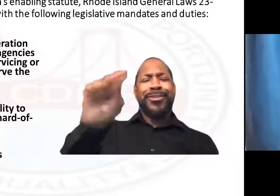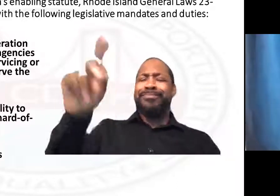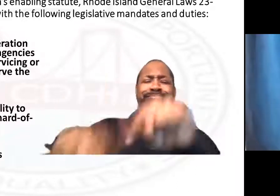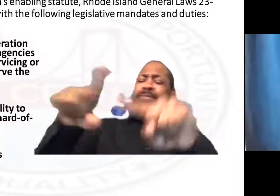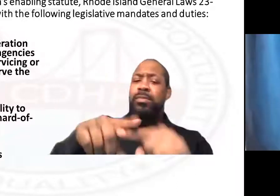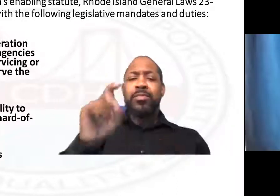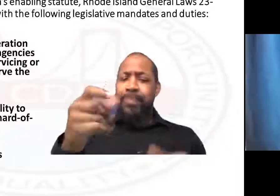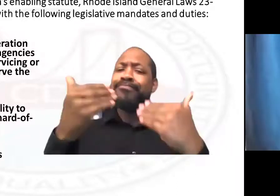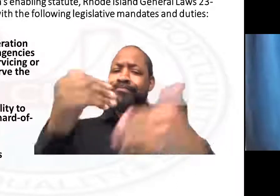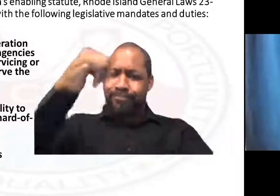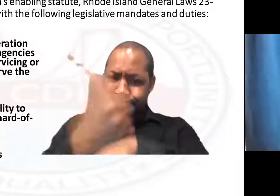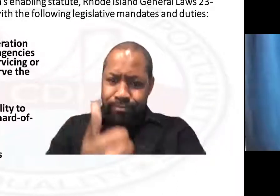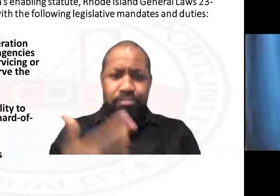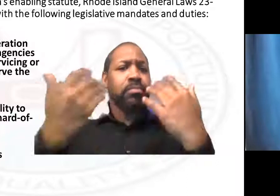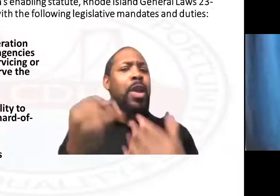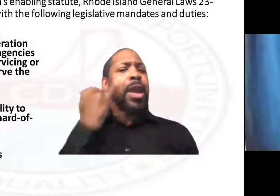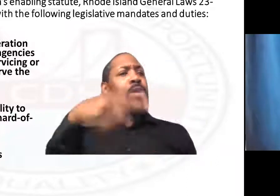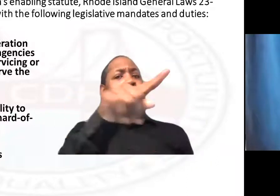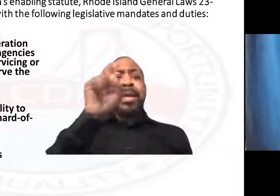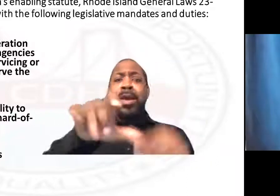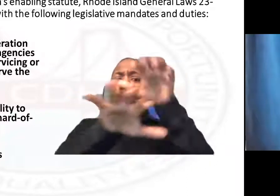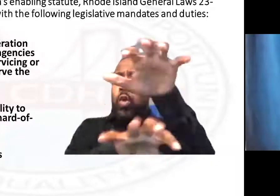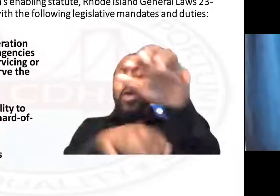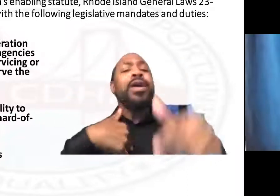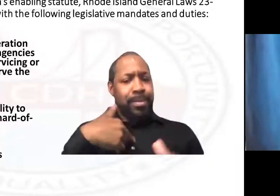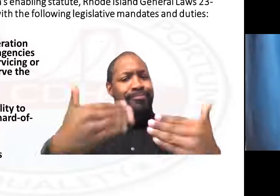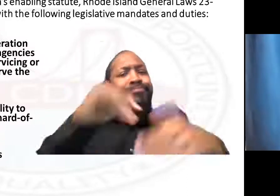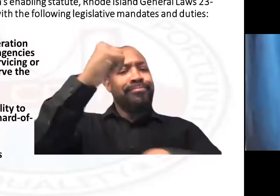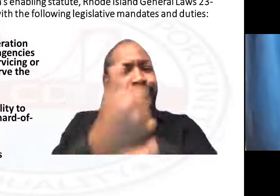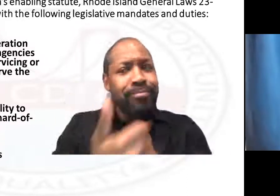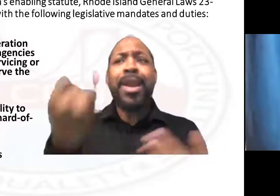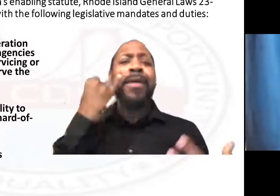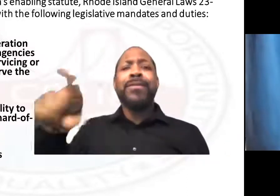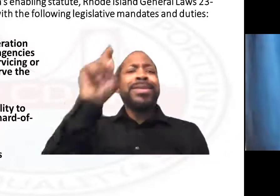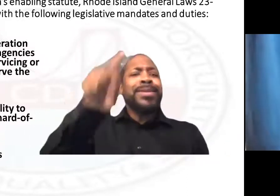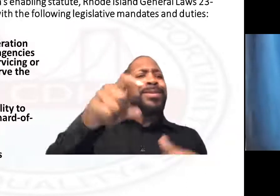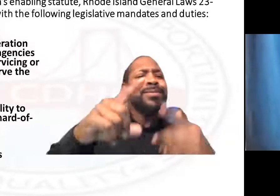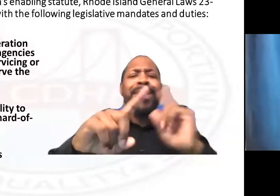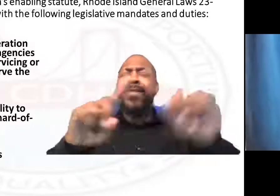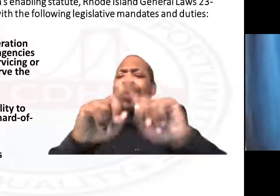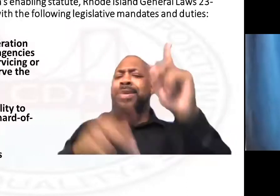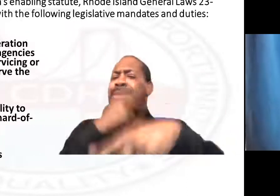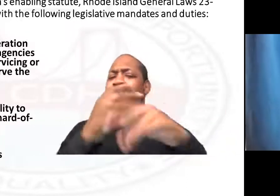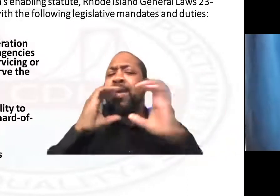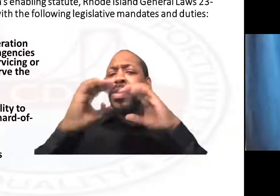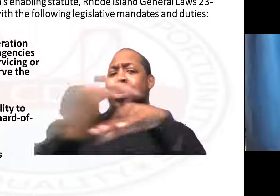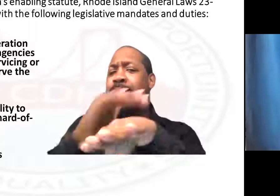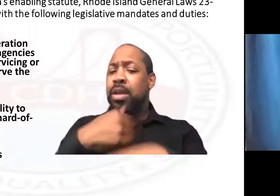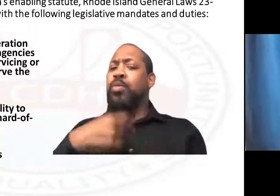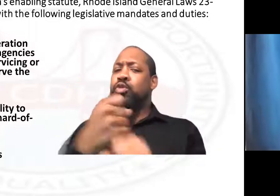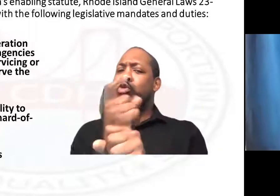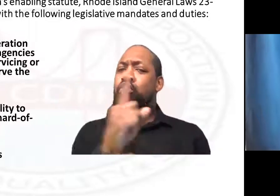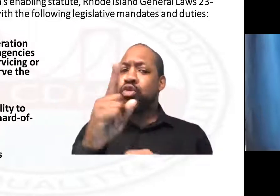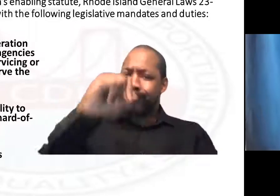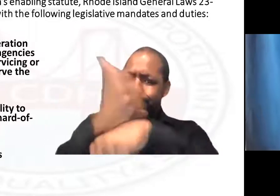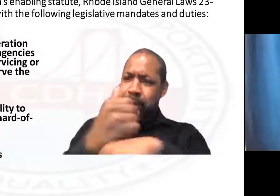CDI is needed, we're not going to say no to that kind of thing. We want to make sure that's established. If someone needs CART, we want to make sure that that is also